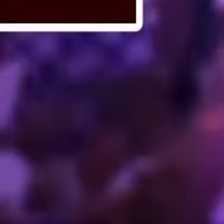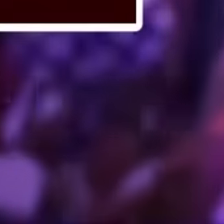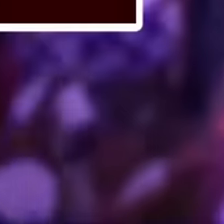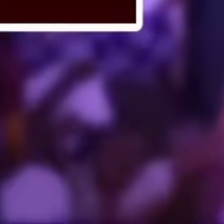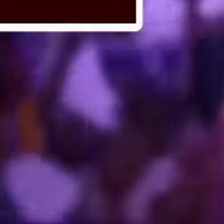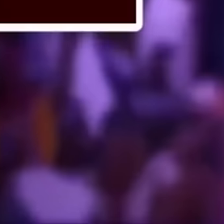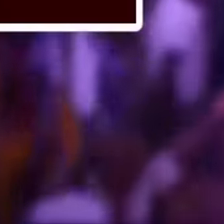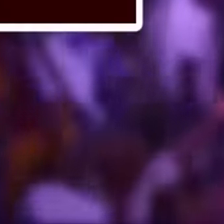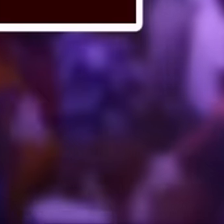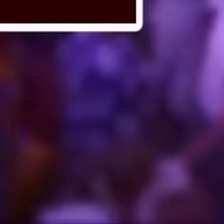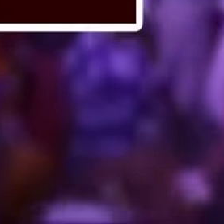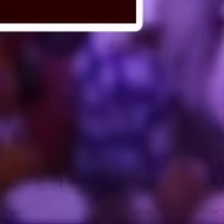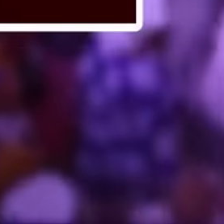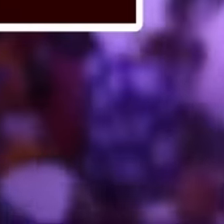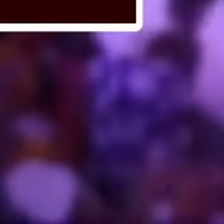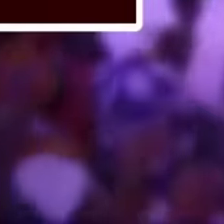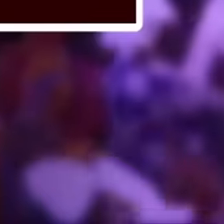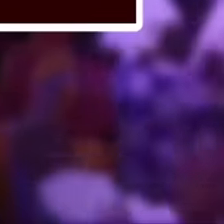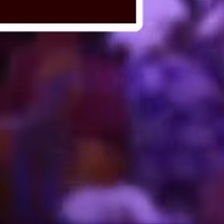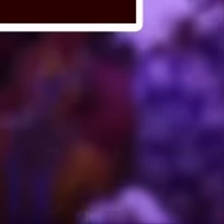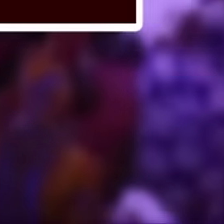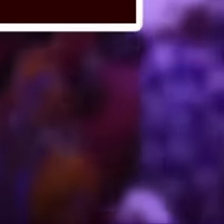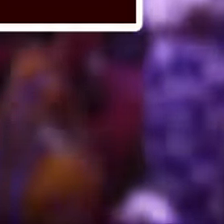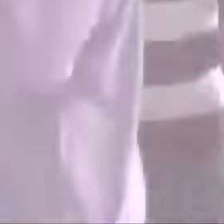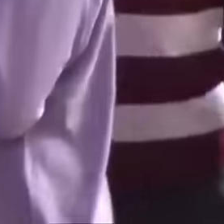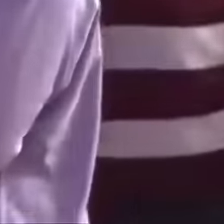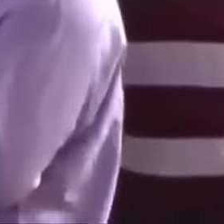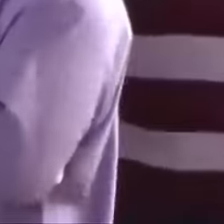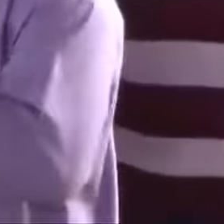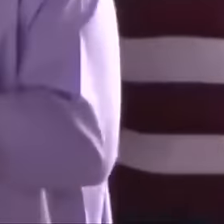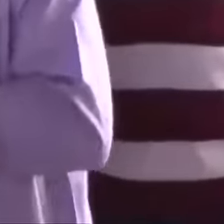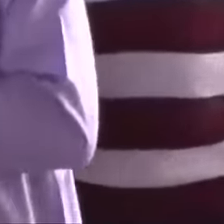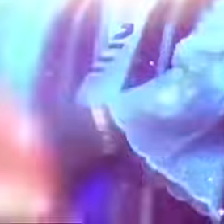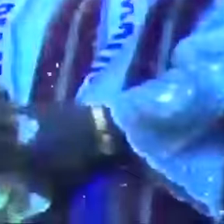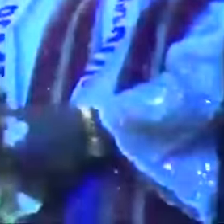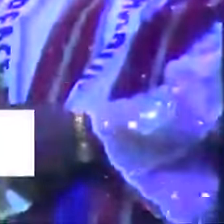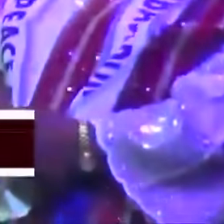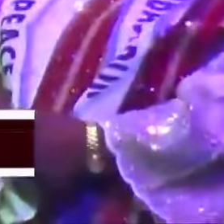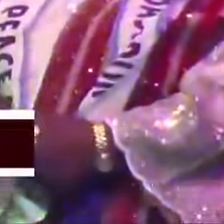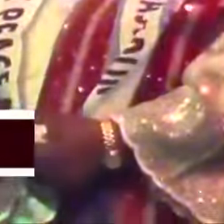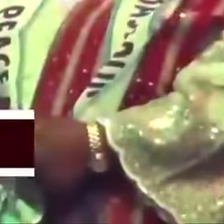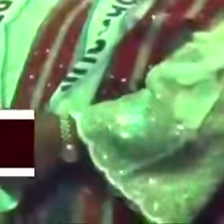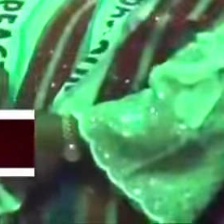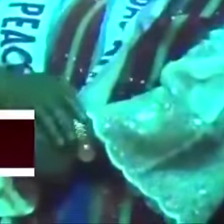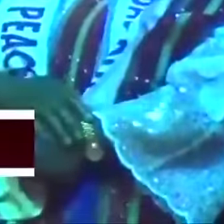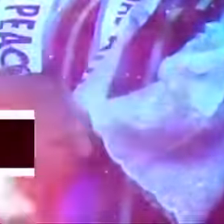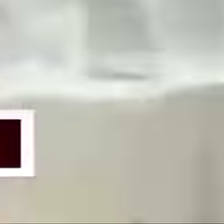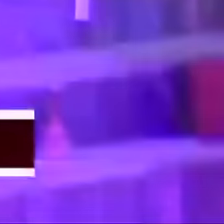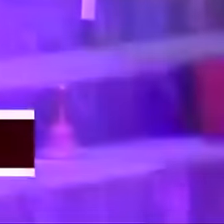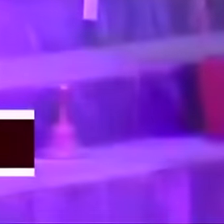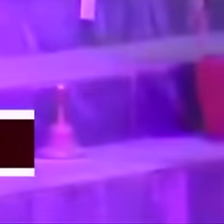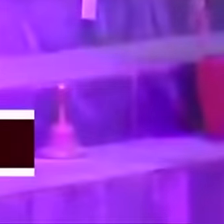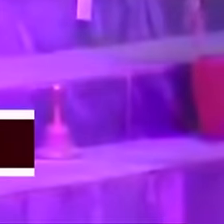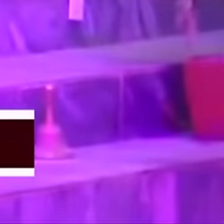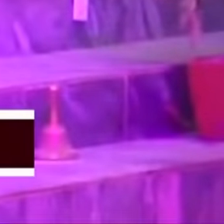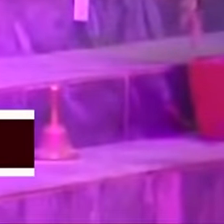Friday on the 1, Saturday on the 2, ati Sunday on the 3 to shukeji la. Oni sanje agbaye ni. International Mayor of Peace, His Eminence